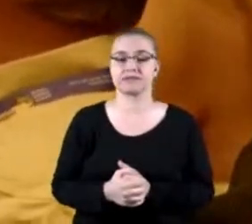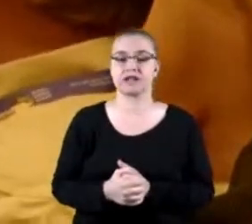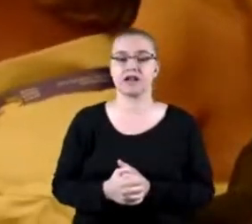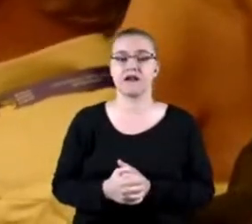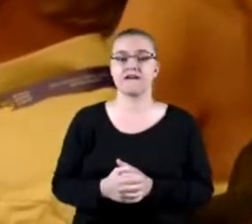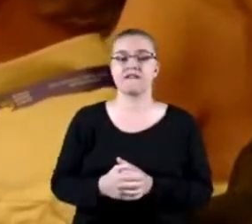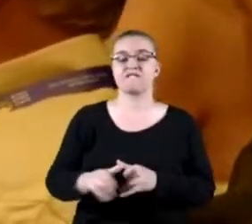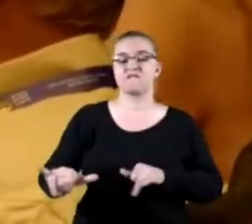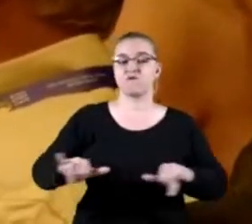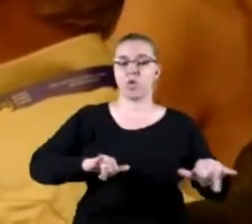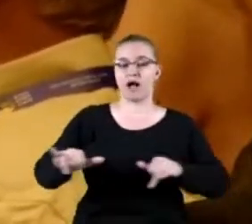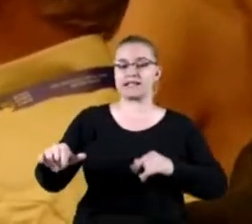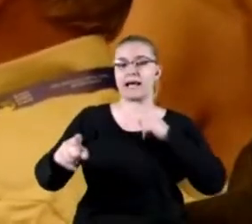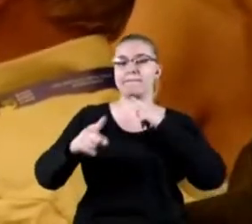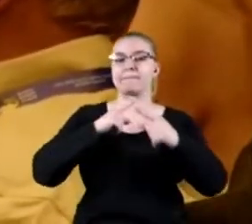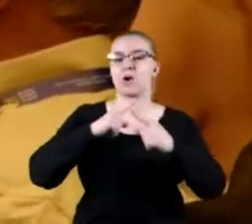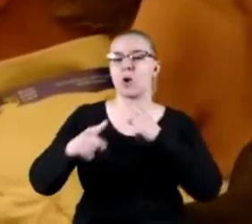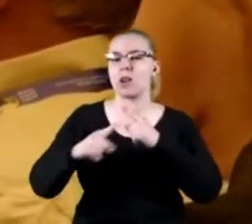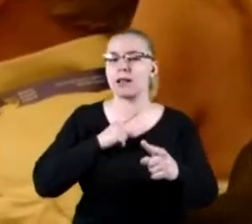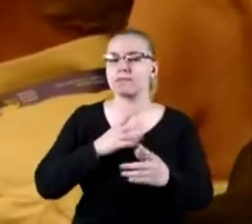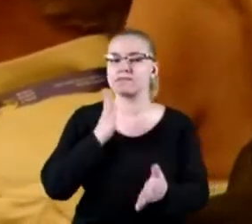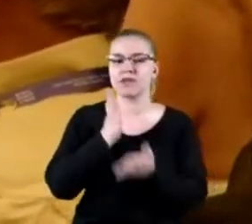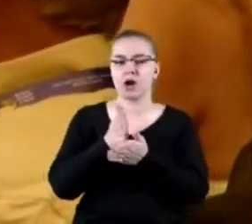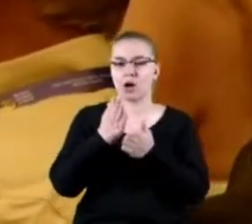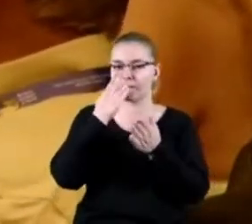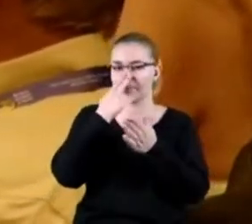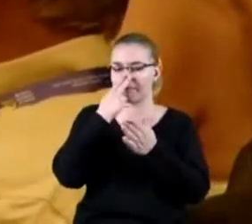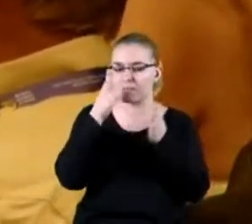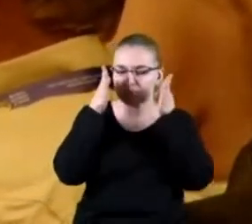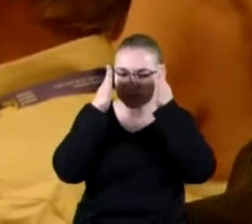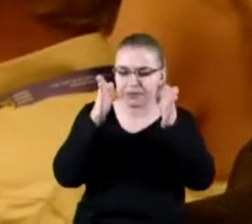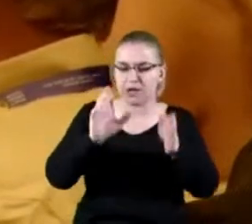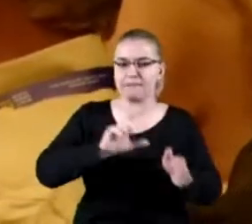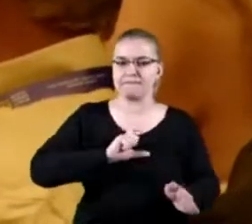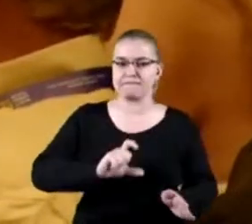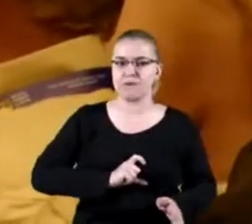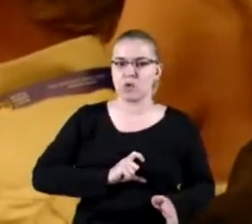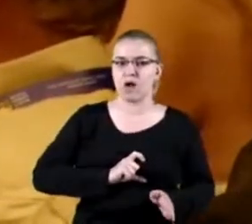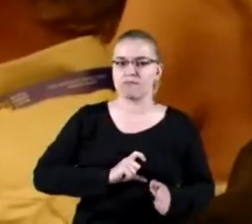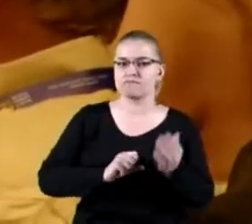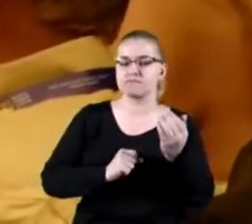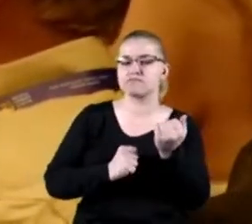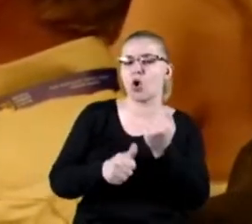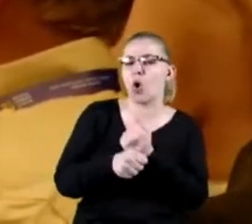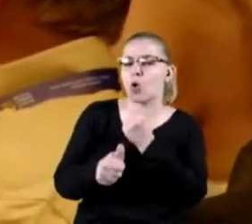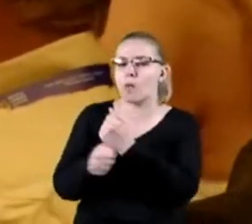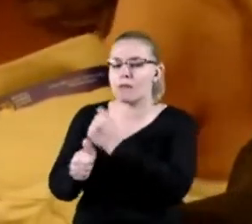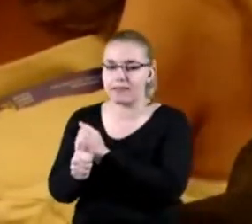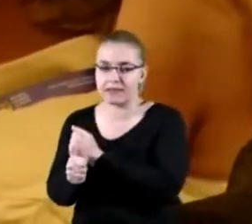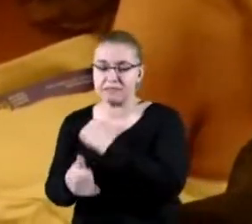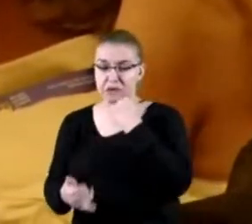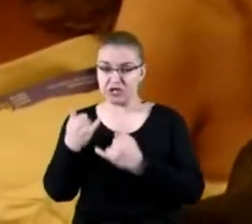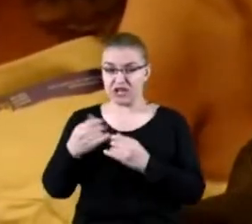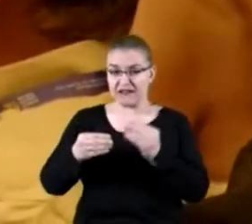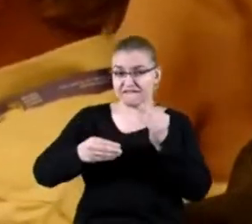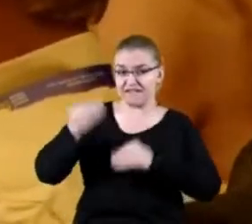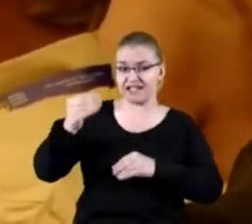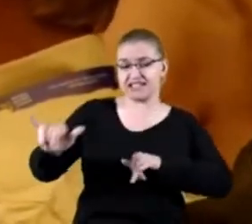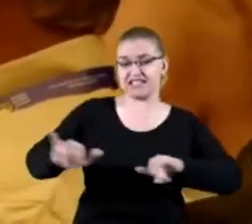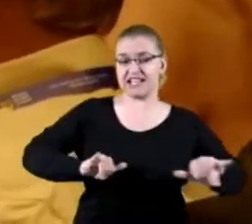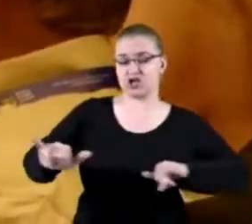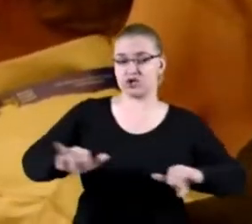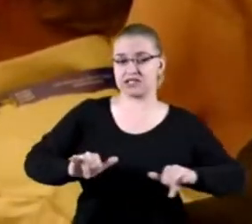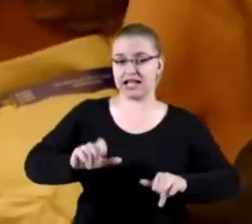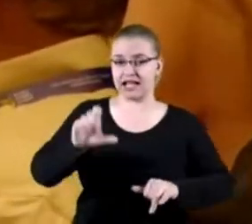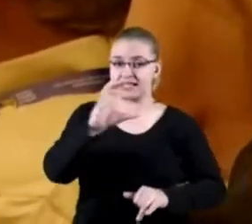the bureaucrats, because if you push for more digital governance, then there will be less opportunity for rent